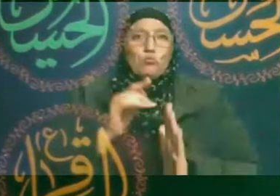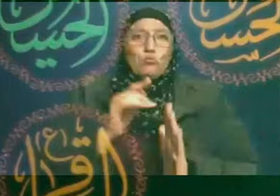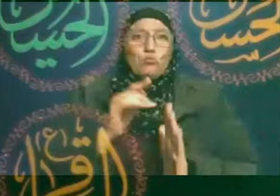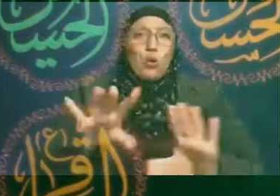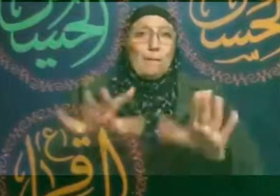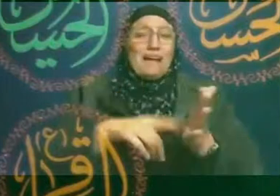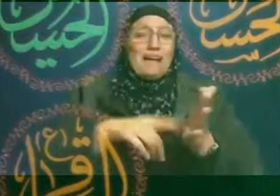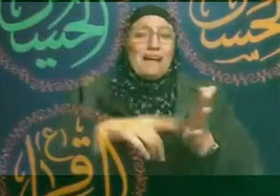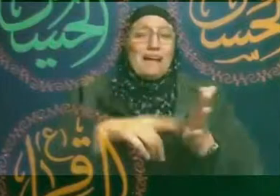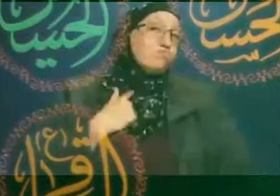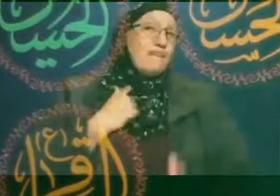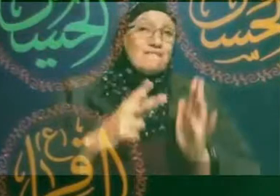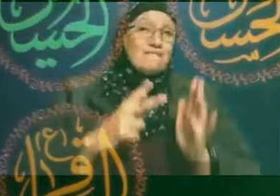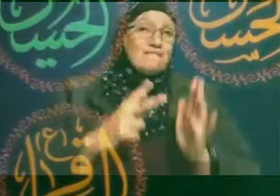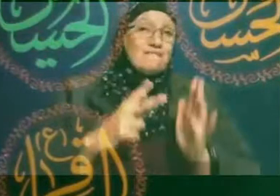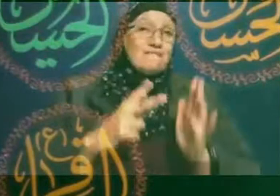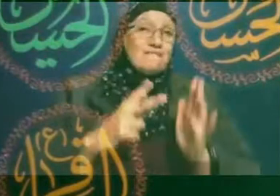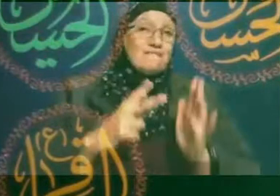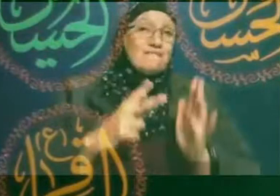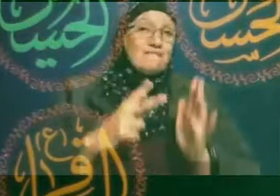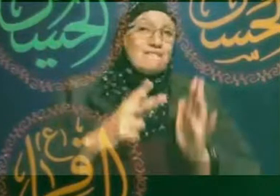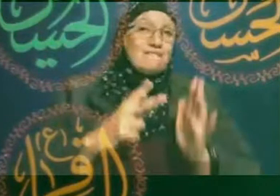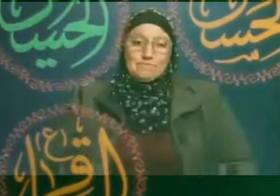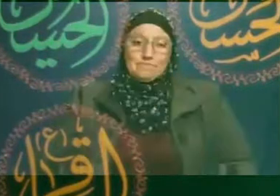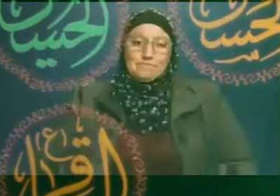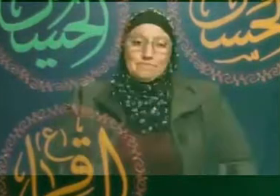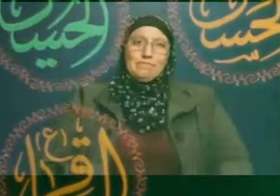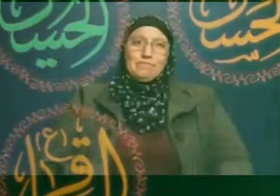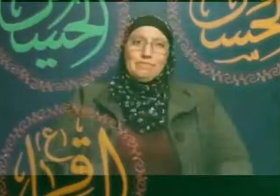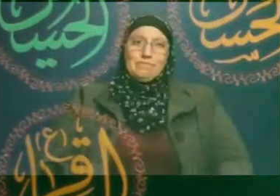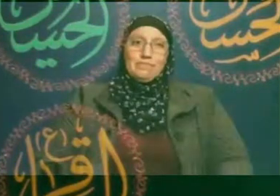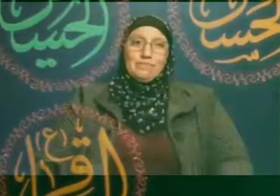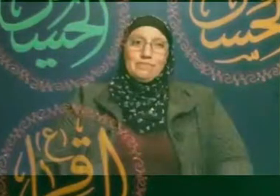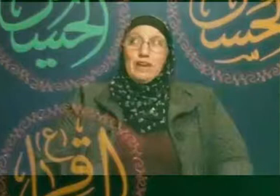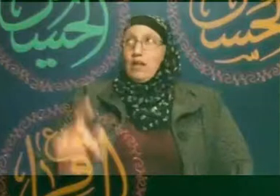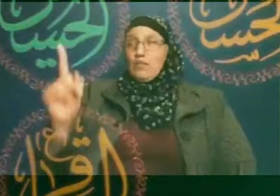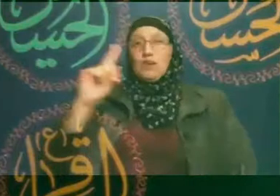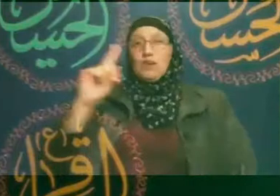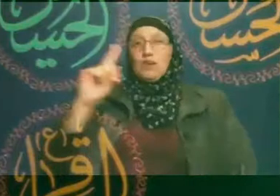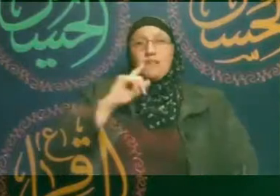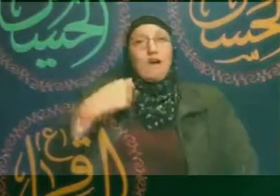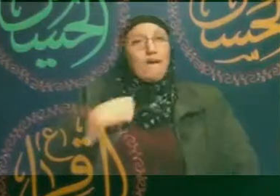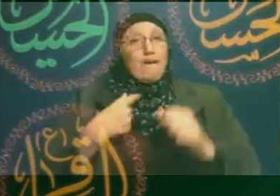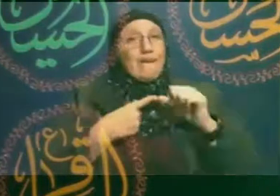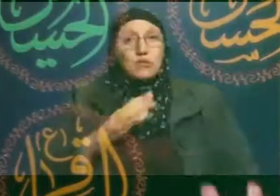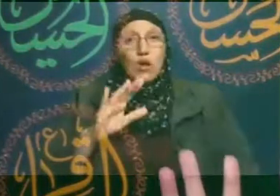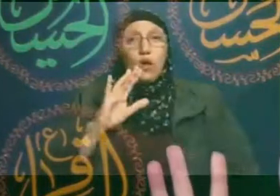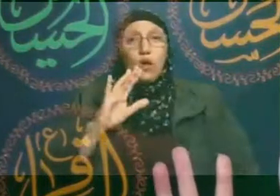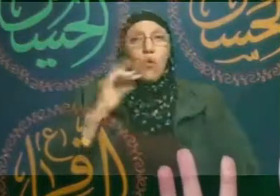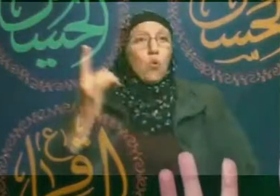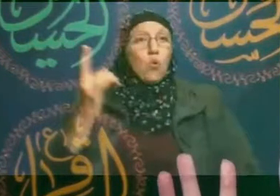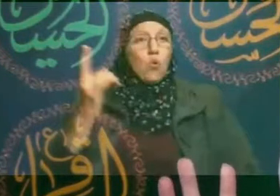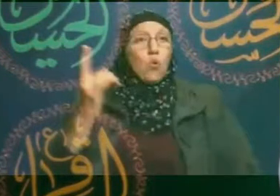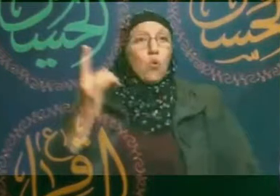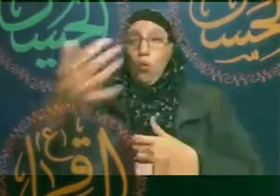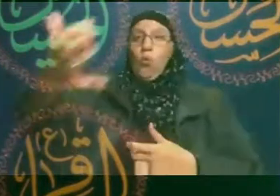receiver. Ujibu da'wat ad-da'. I answer the call of the caller. Anyone who